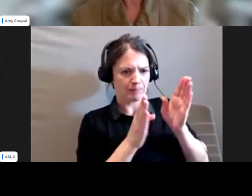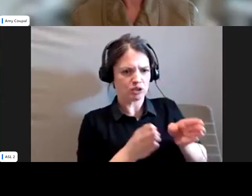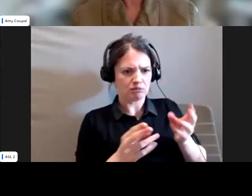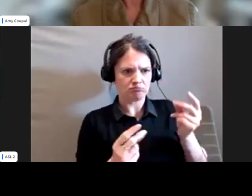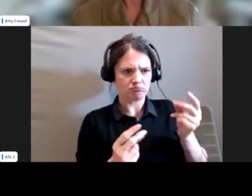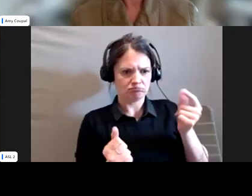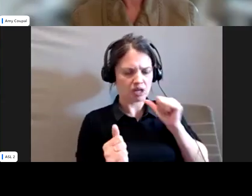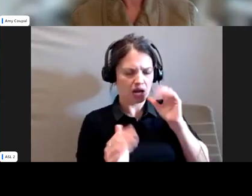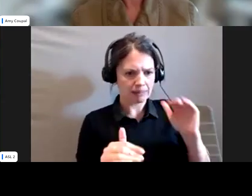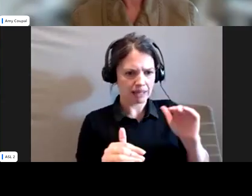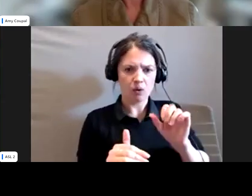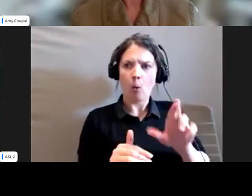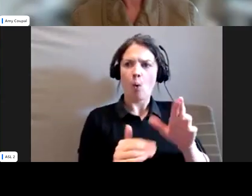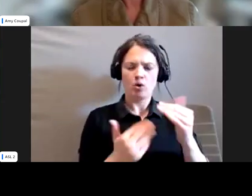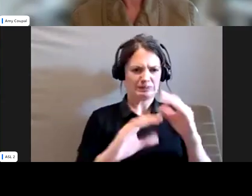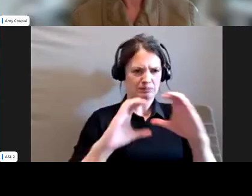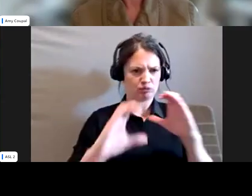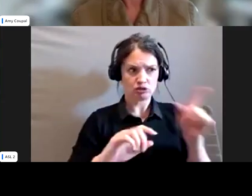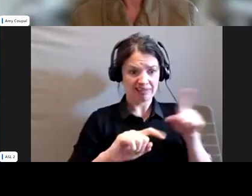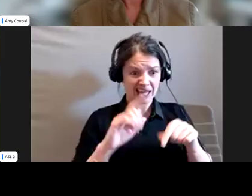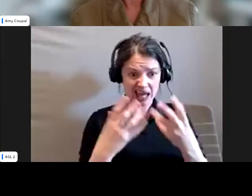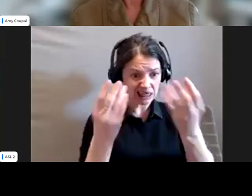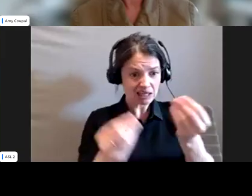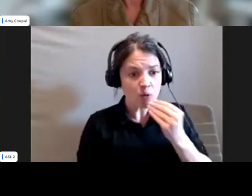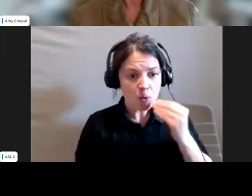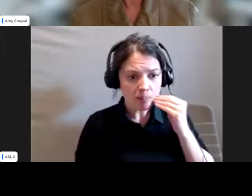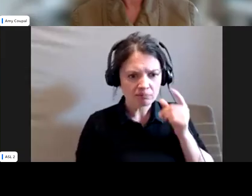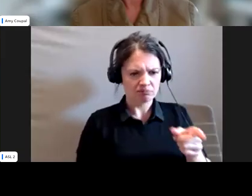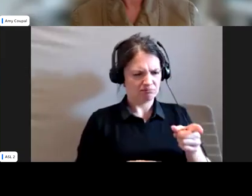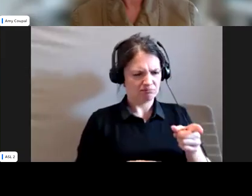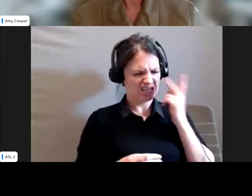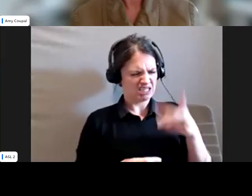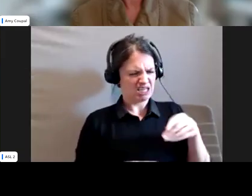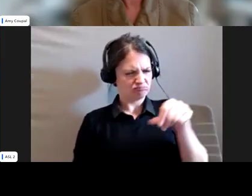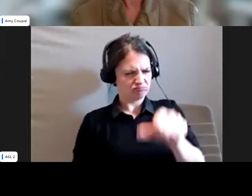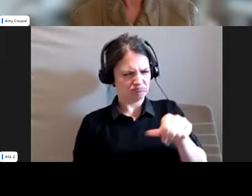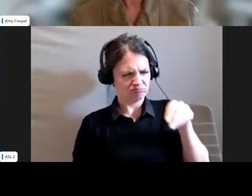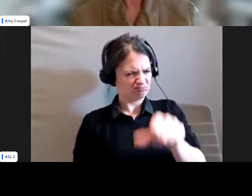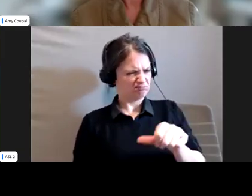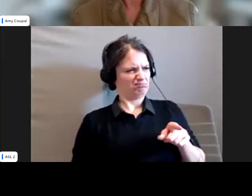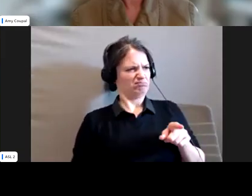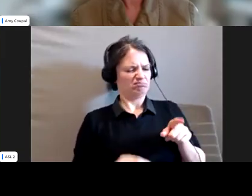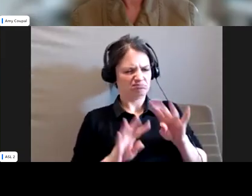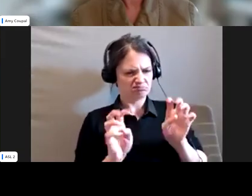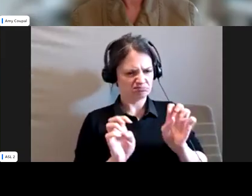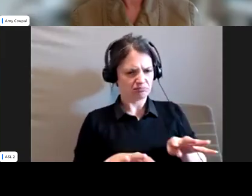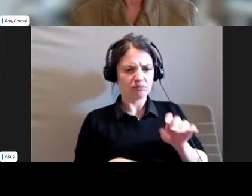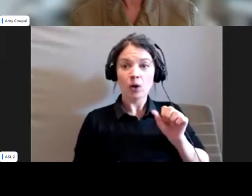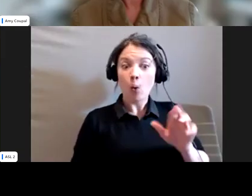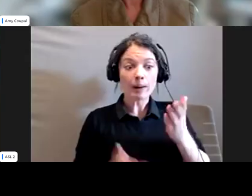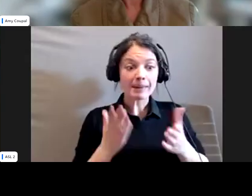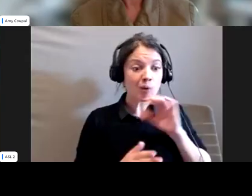restricted communication, fearfulness, unexplained transactions, or the older adult no longer participating